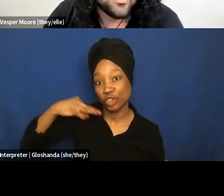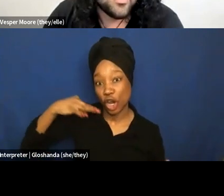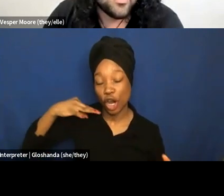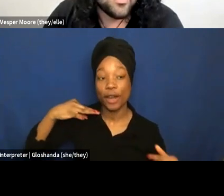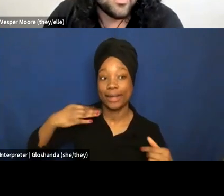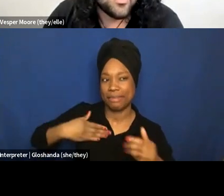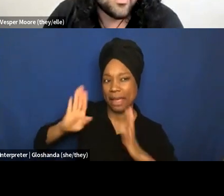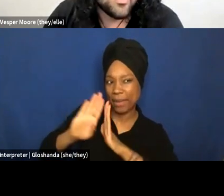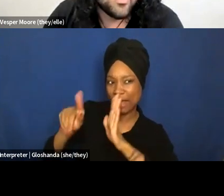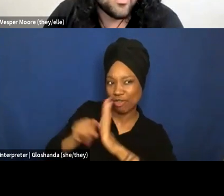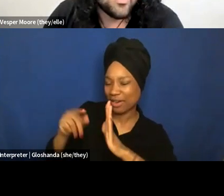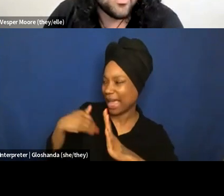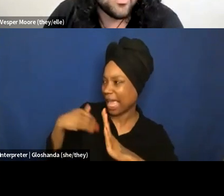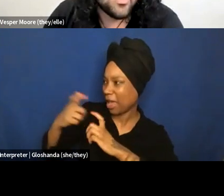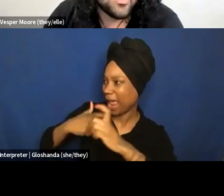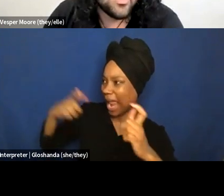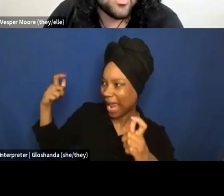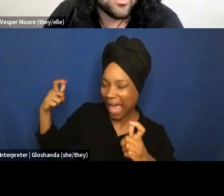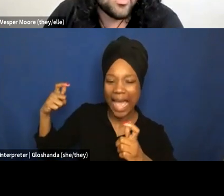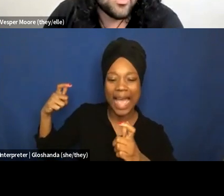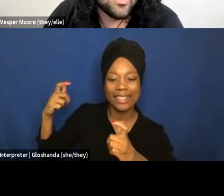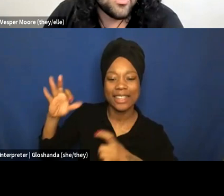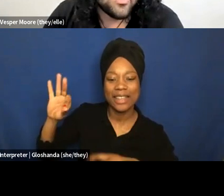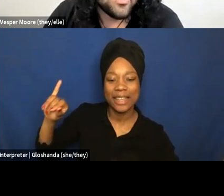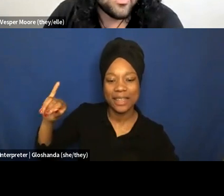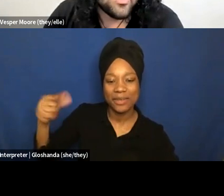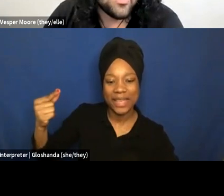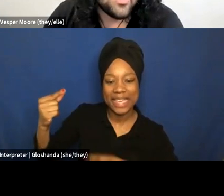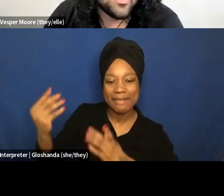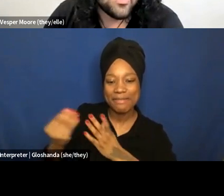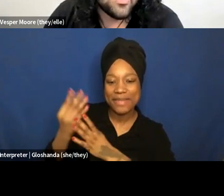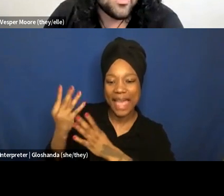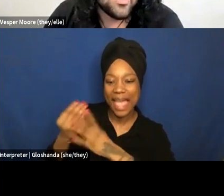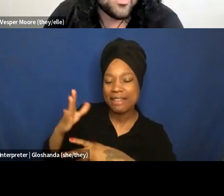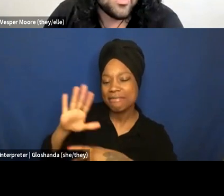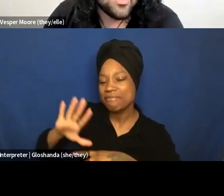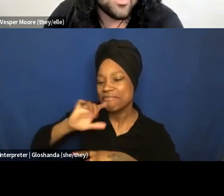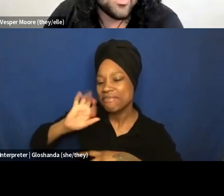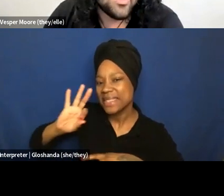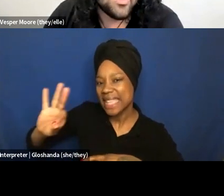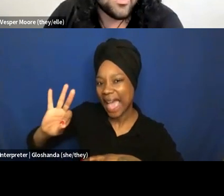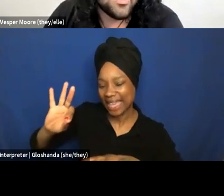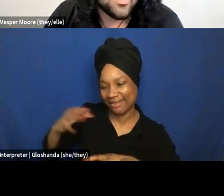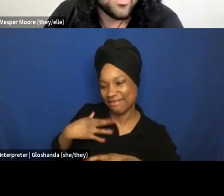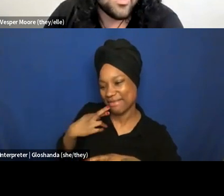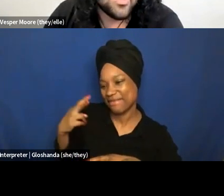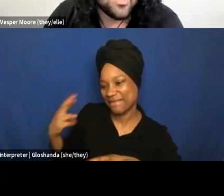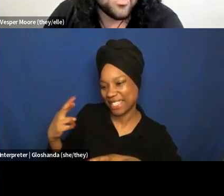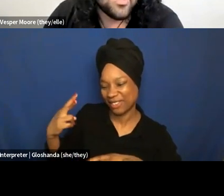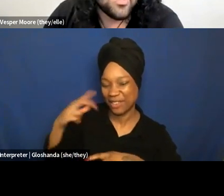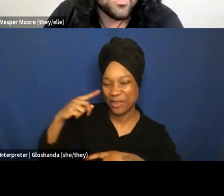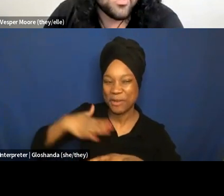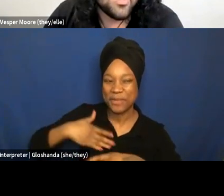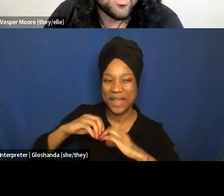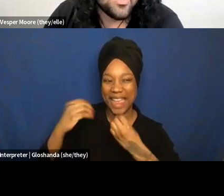is a very large fiddly fig plant of 9 years that is my best friend here in this office